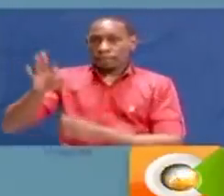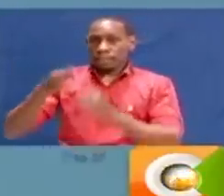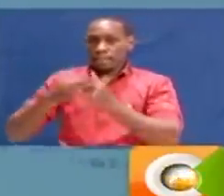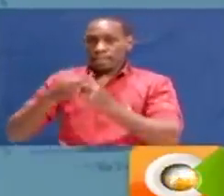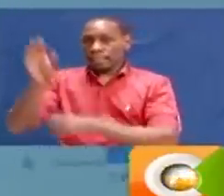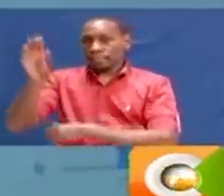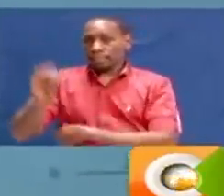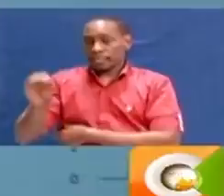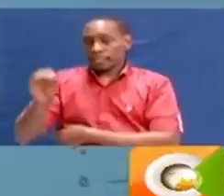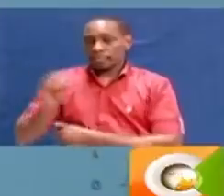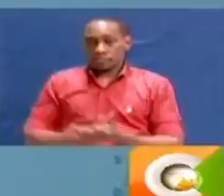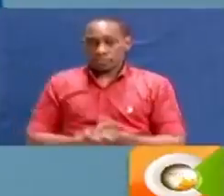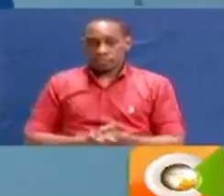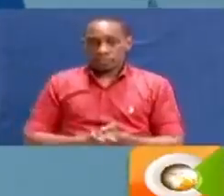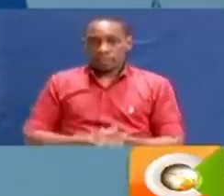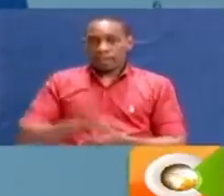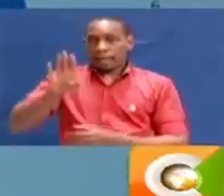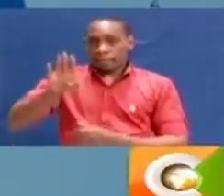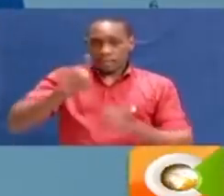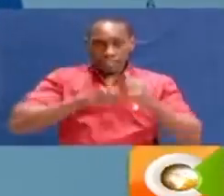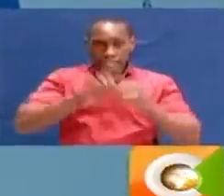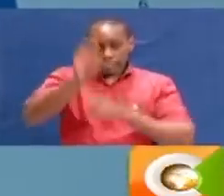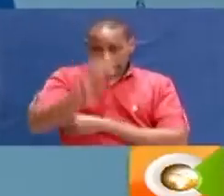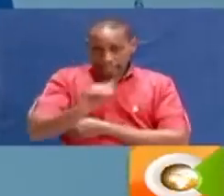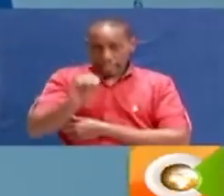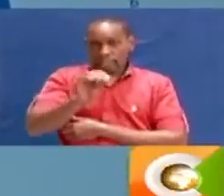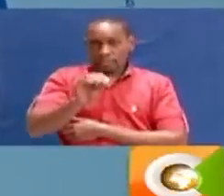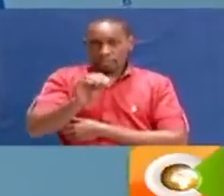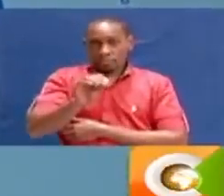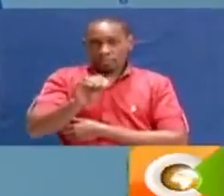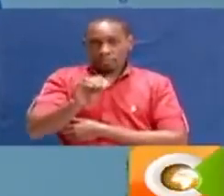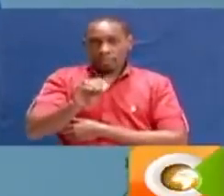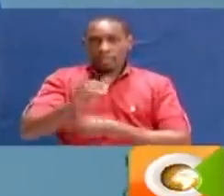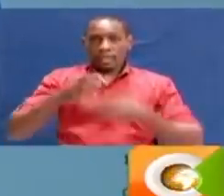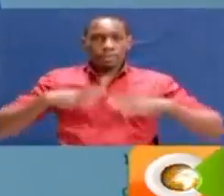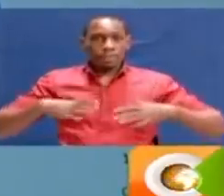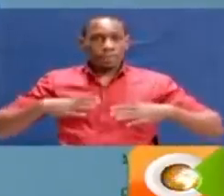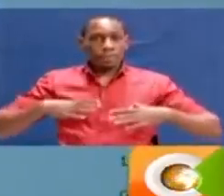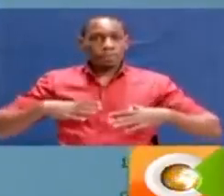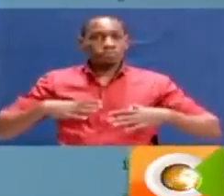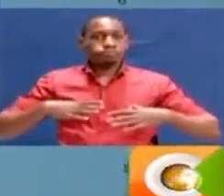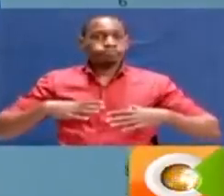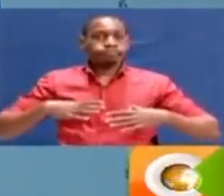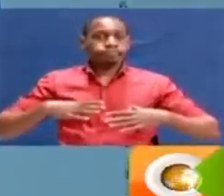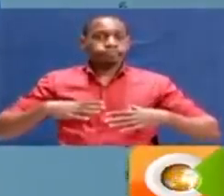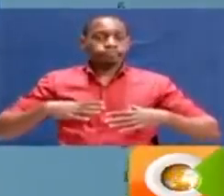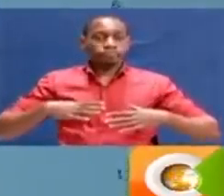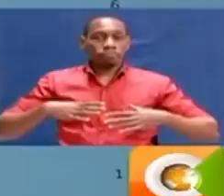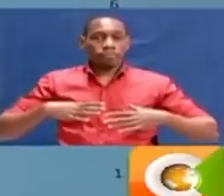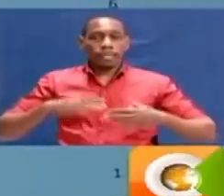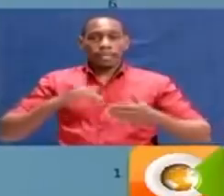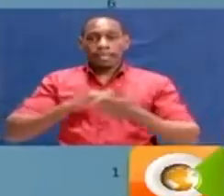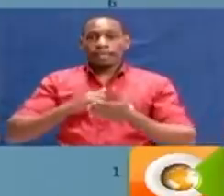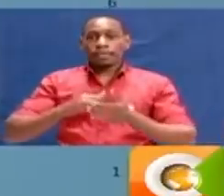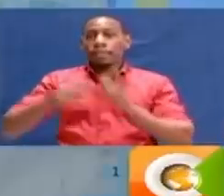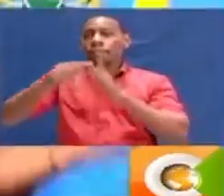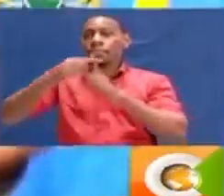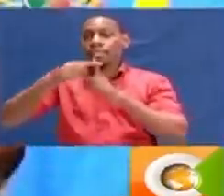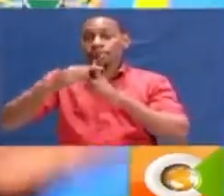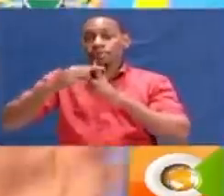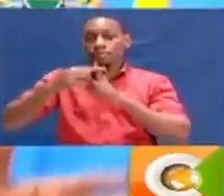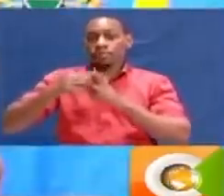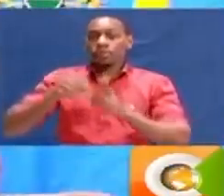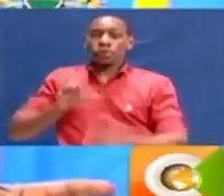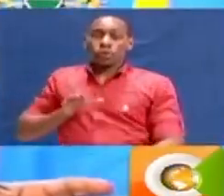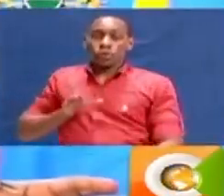46% of the people who are positive are female. But when it